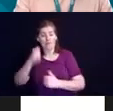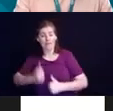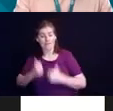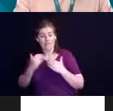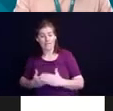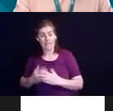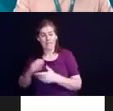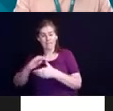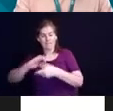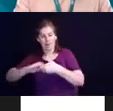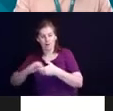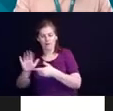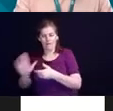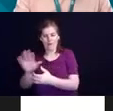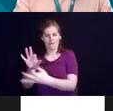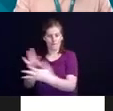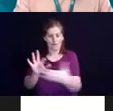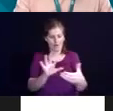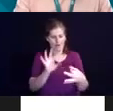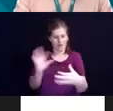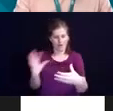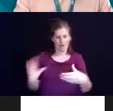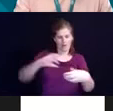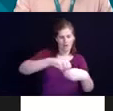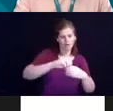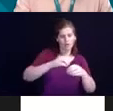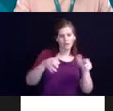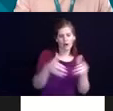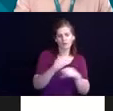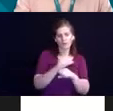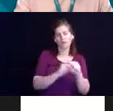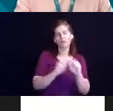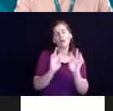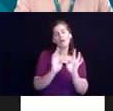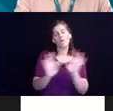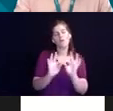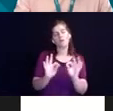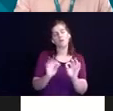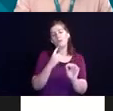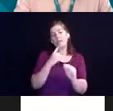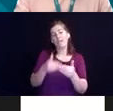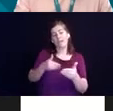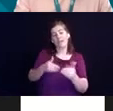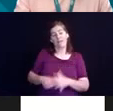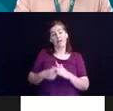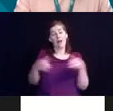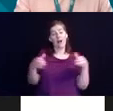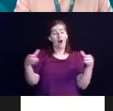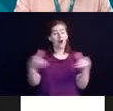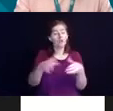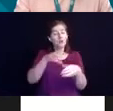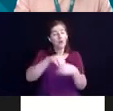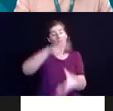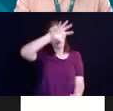be integrated into the huddle structure. Very, very important because, as we said in the beginning, huddles are part of a comprehensive